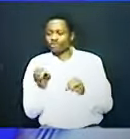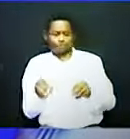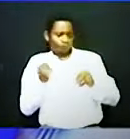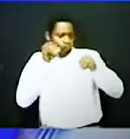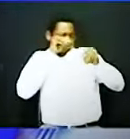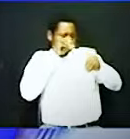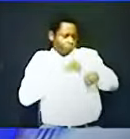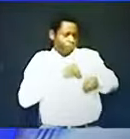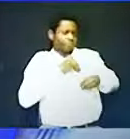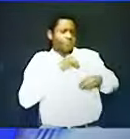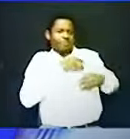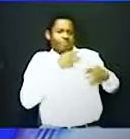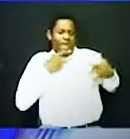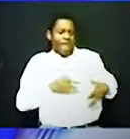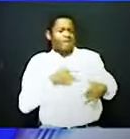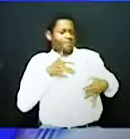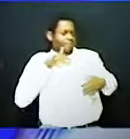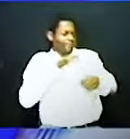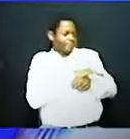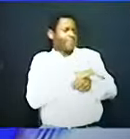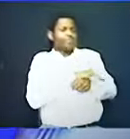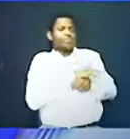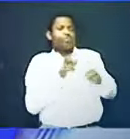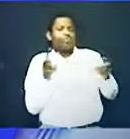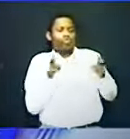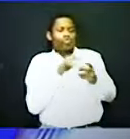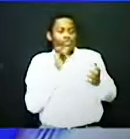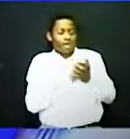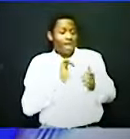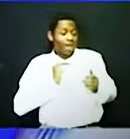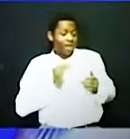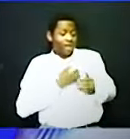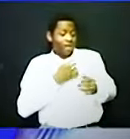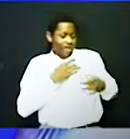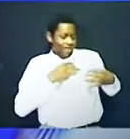that our heart is connected to him.